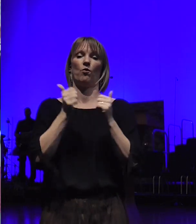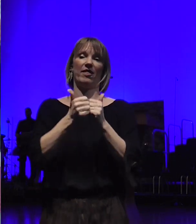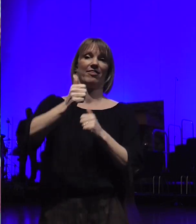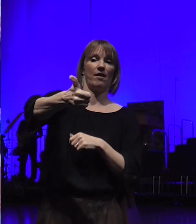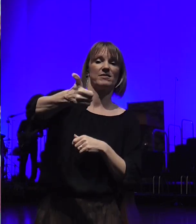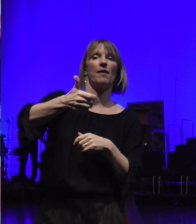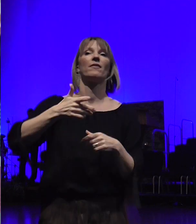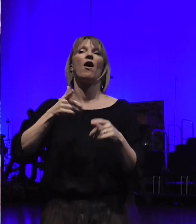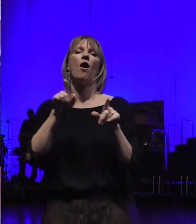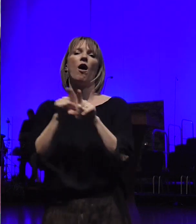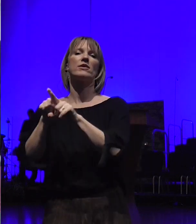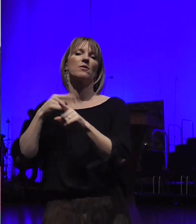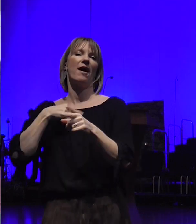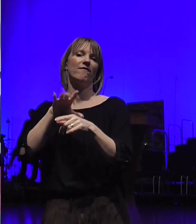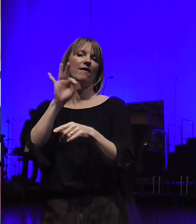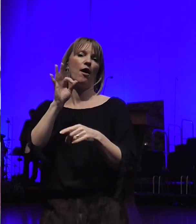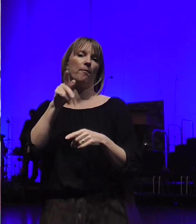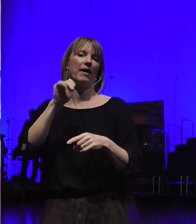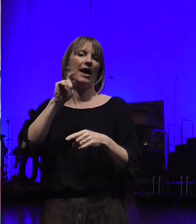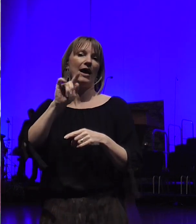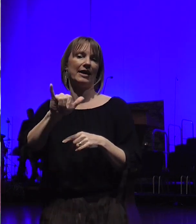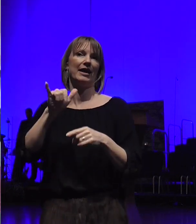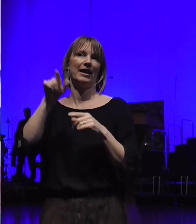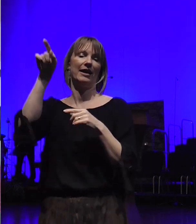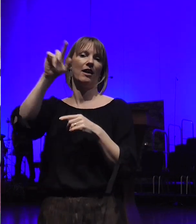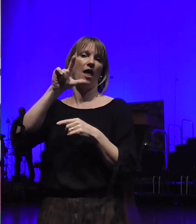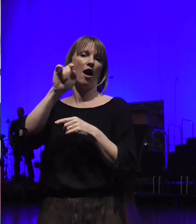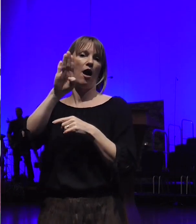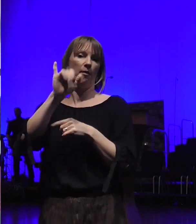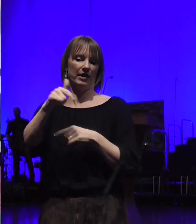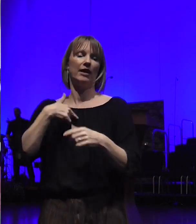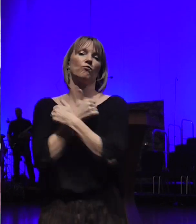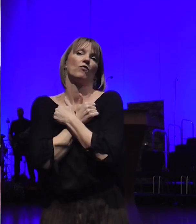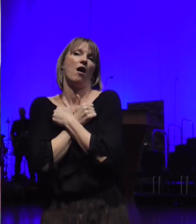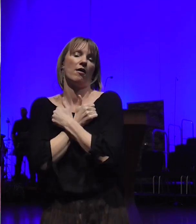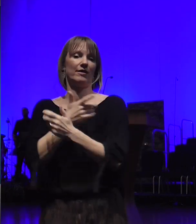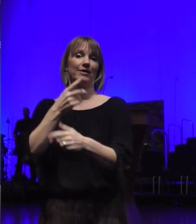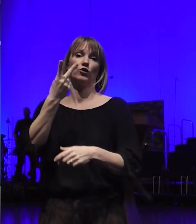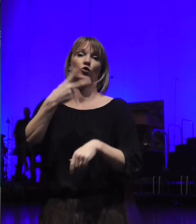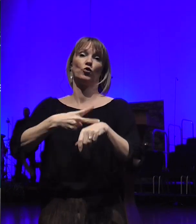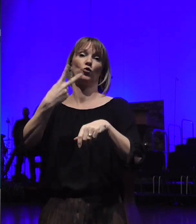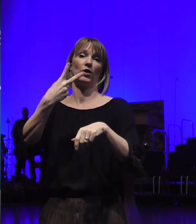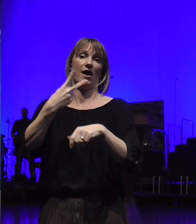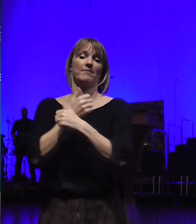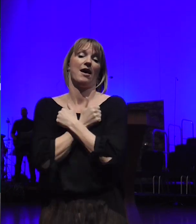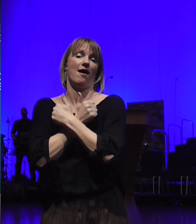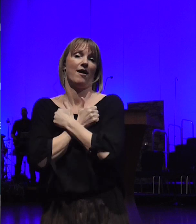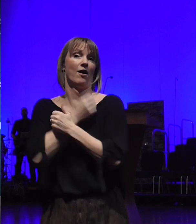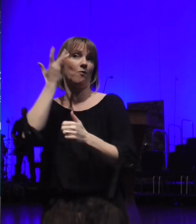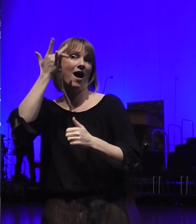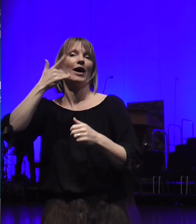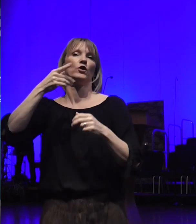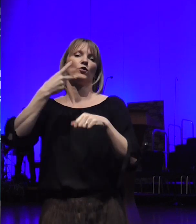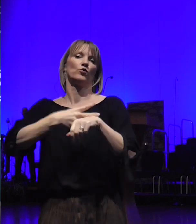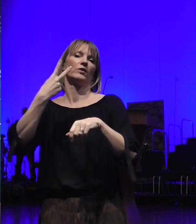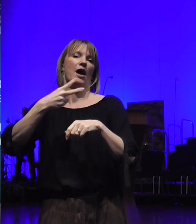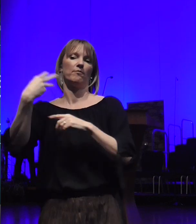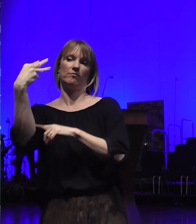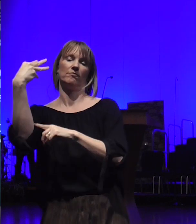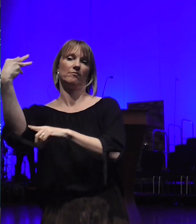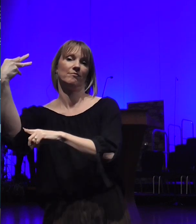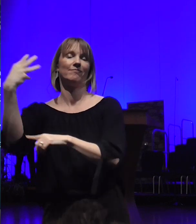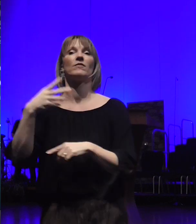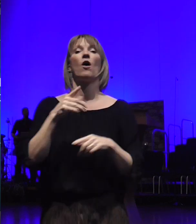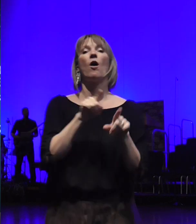Patty in the lobby for a hug. I felt very grateful to get a double hug as we took 2 takes of the shot. Mile High also offers phone